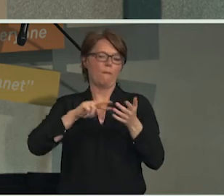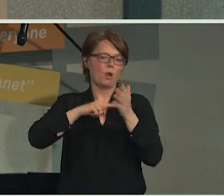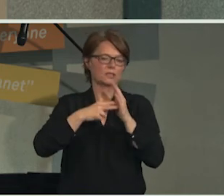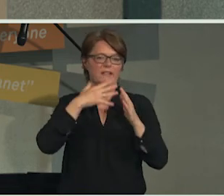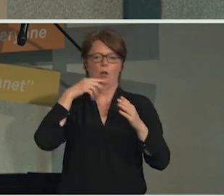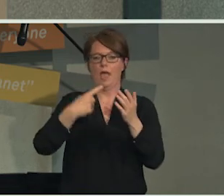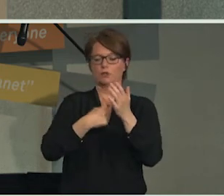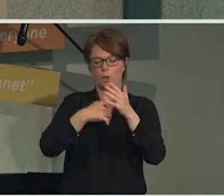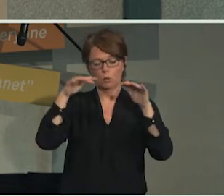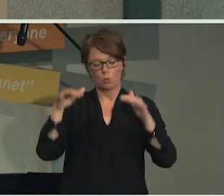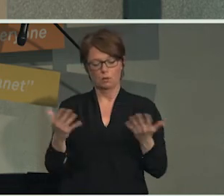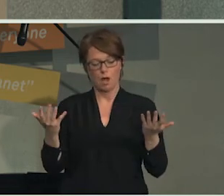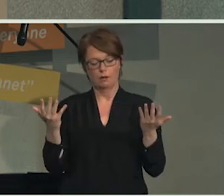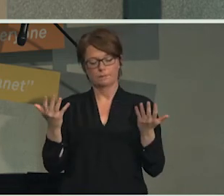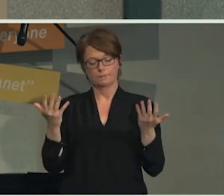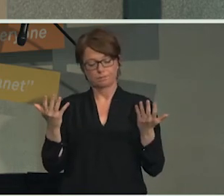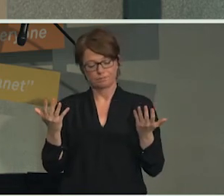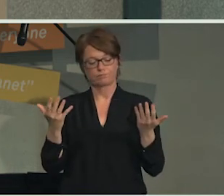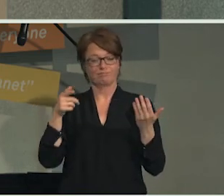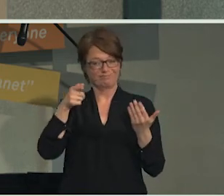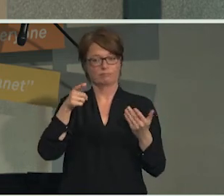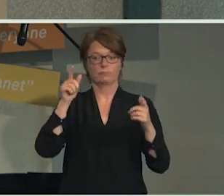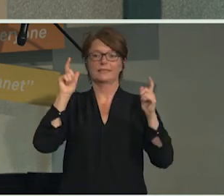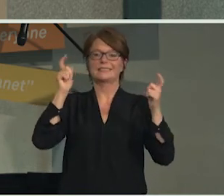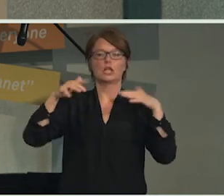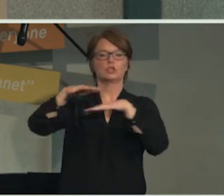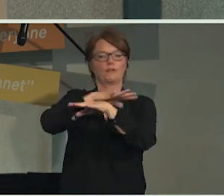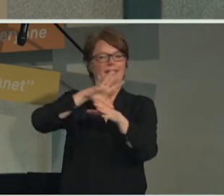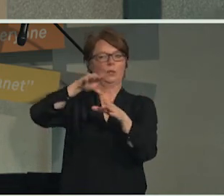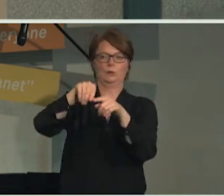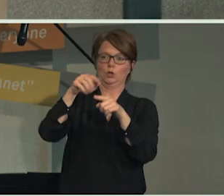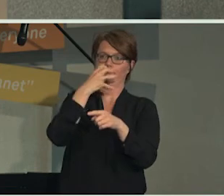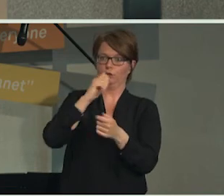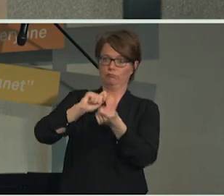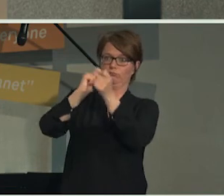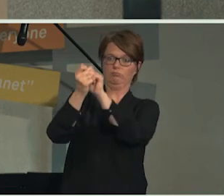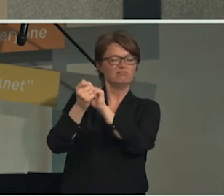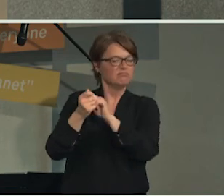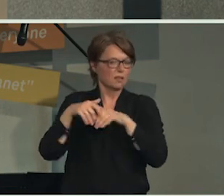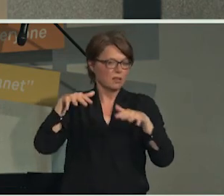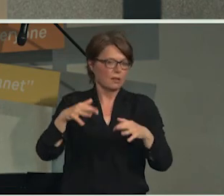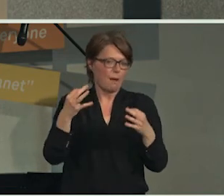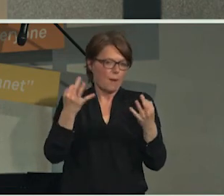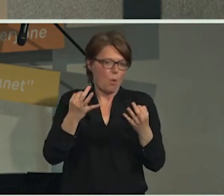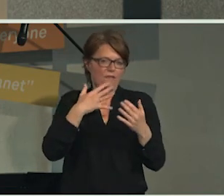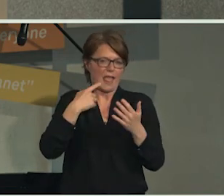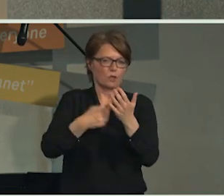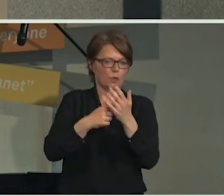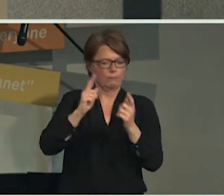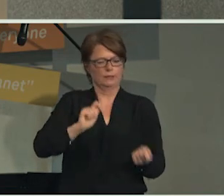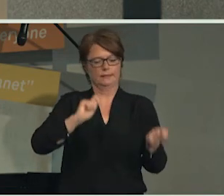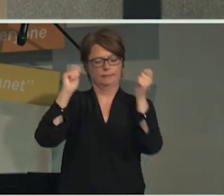movements from Me Too to Trust Black Women have shown us the path of struggle.